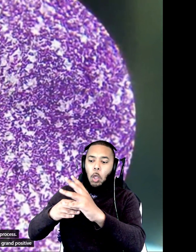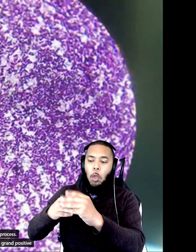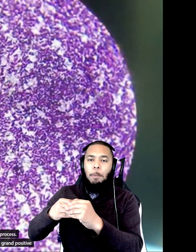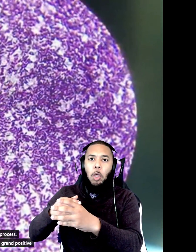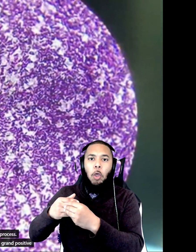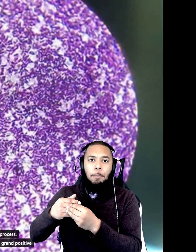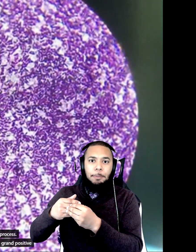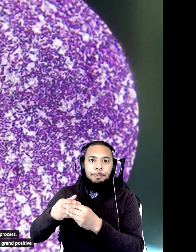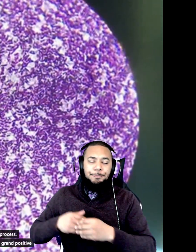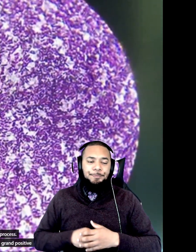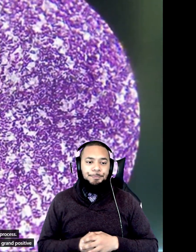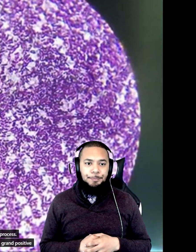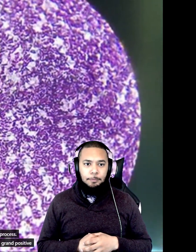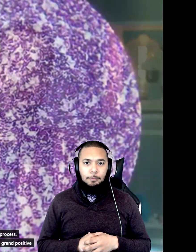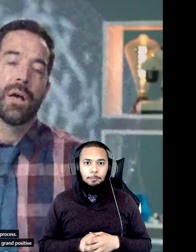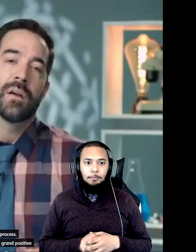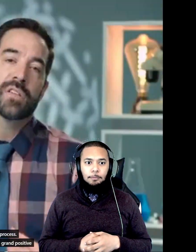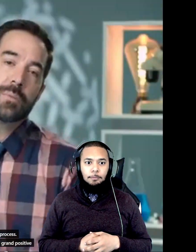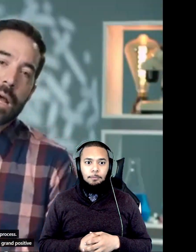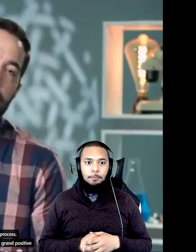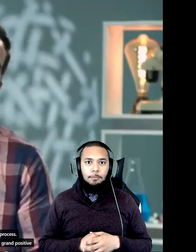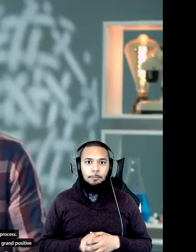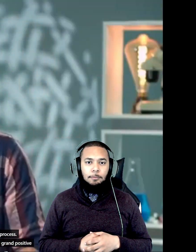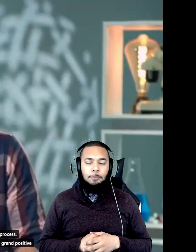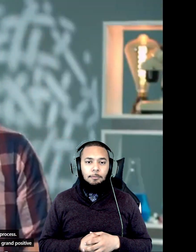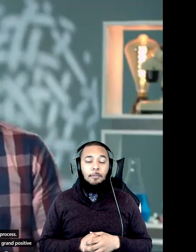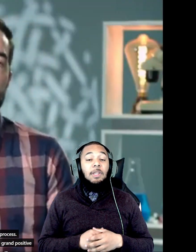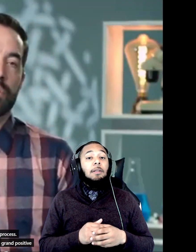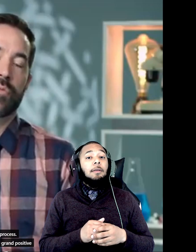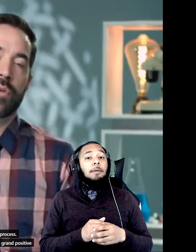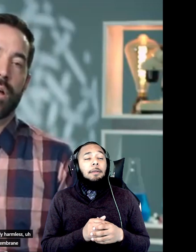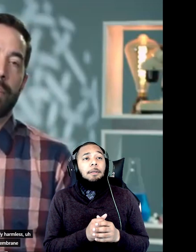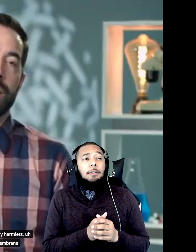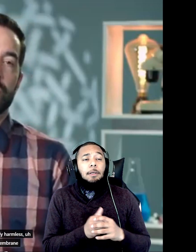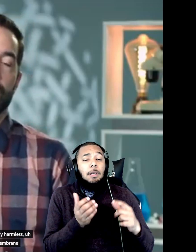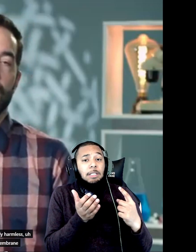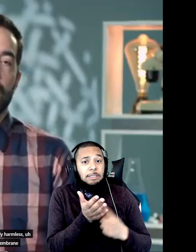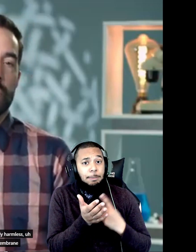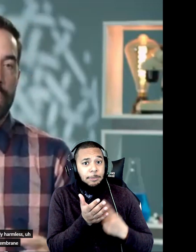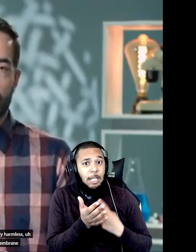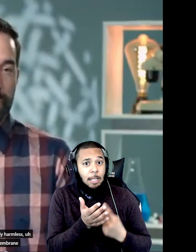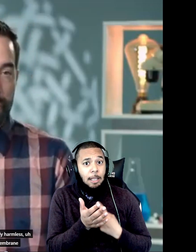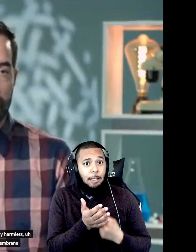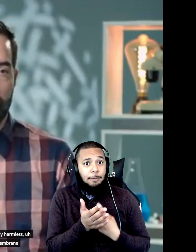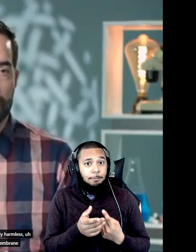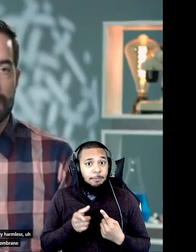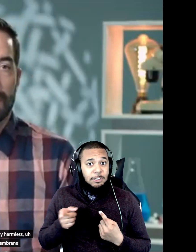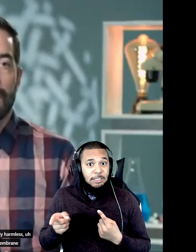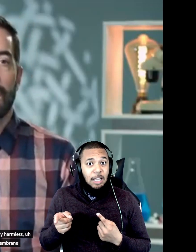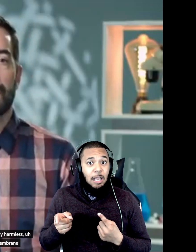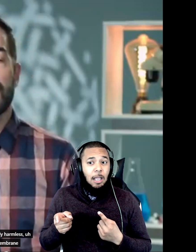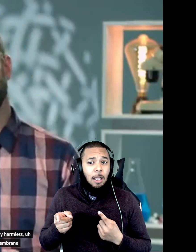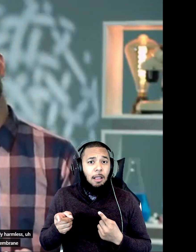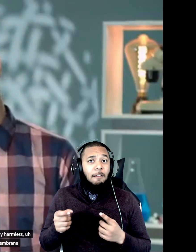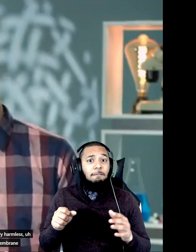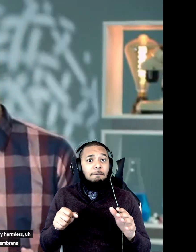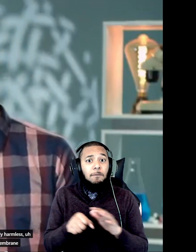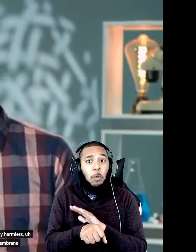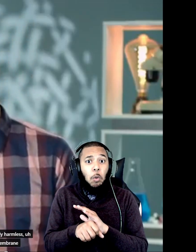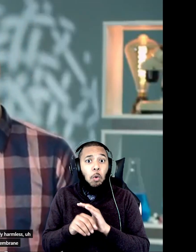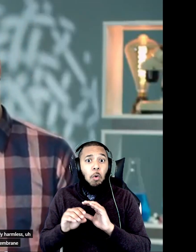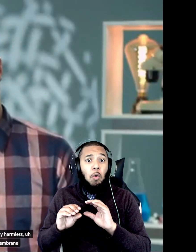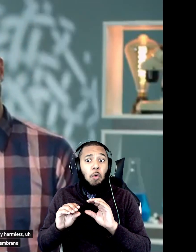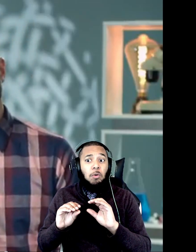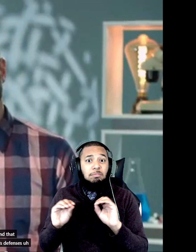in the staining process, okay? Sometimes though in these gram-positive bacteria, they're not completely harmless. They may have a